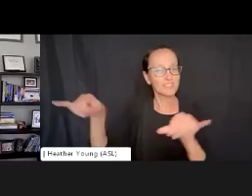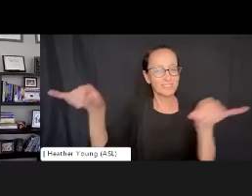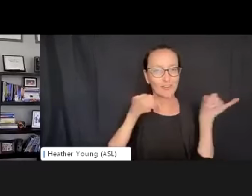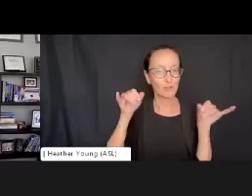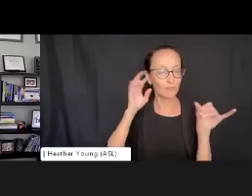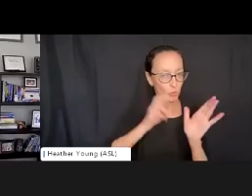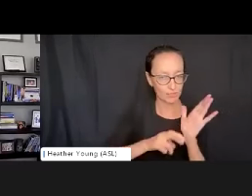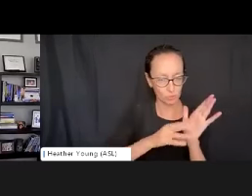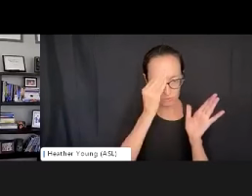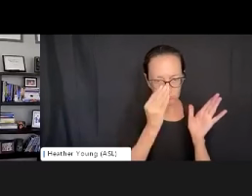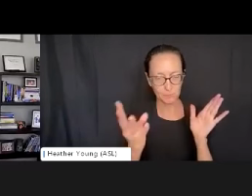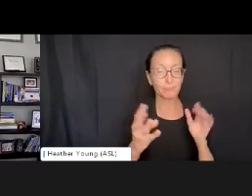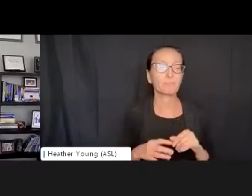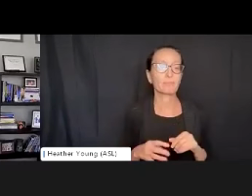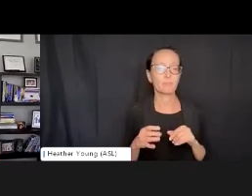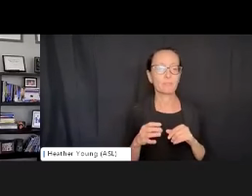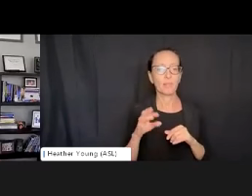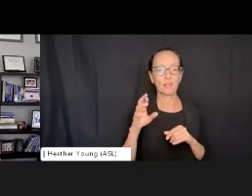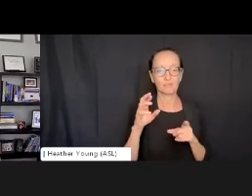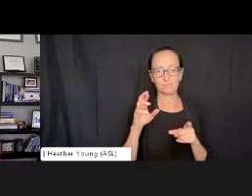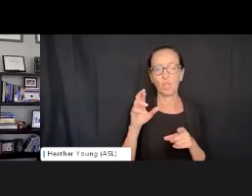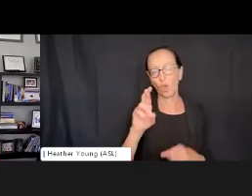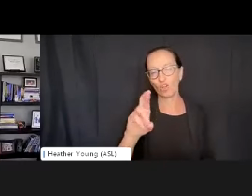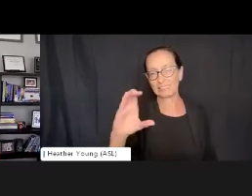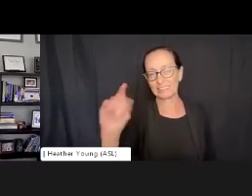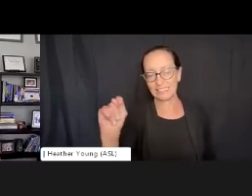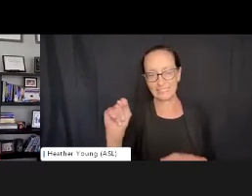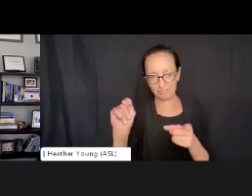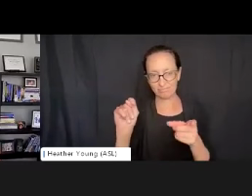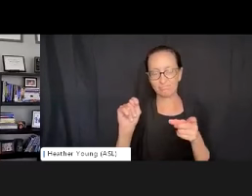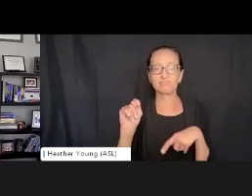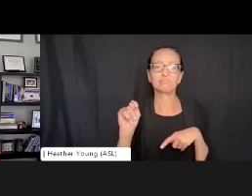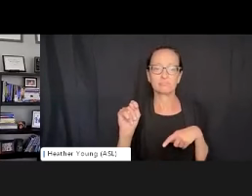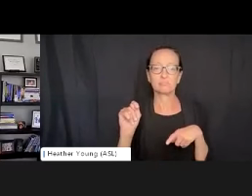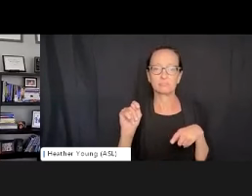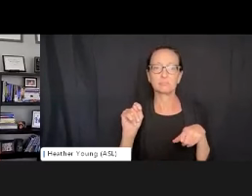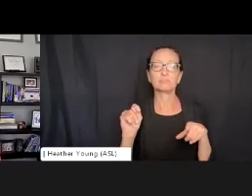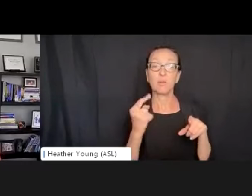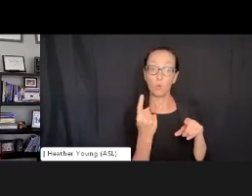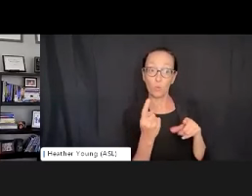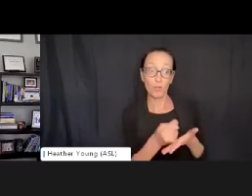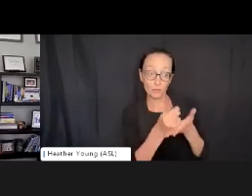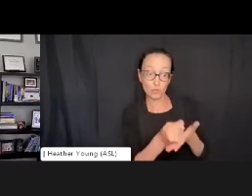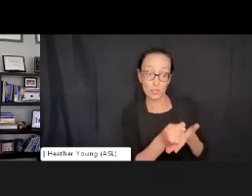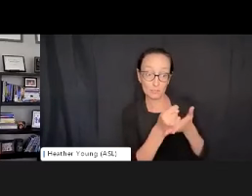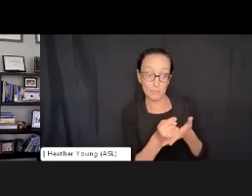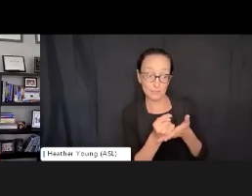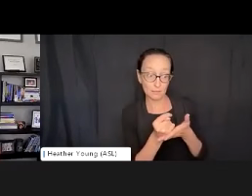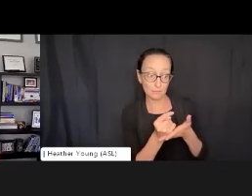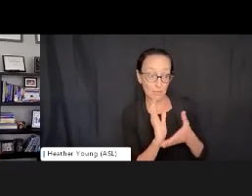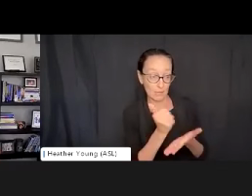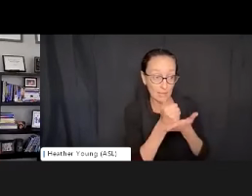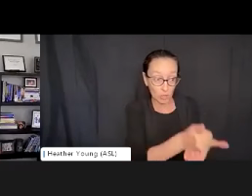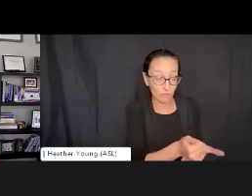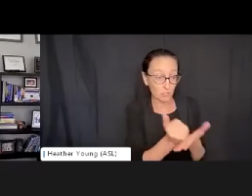What a randomized controlled trial is, it usually involves comparing the outcomes of one treatment intervention to something else.